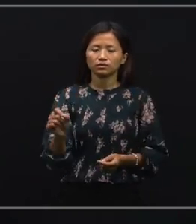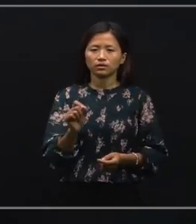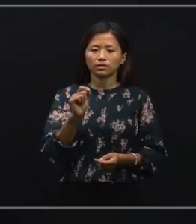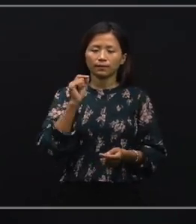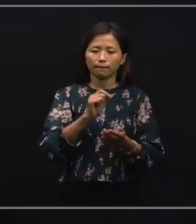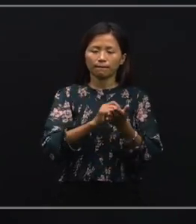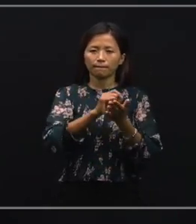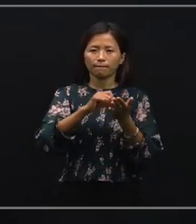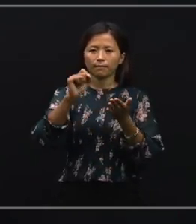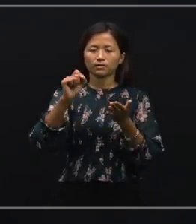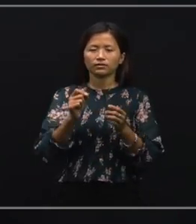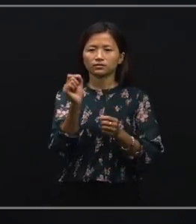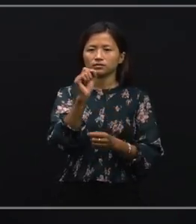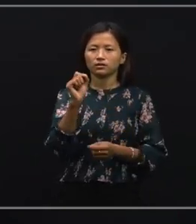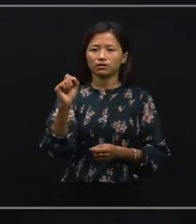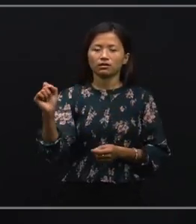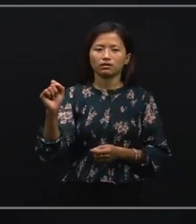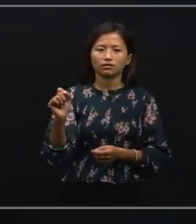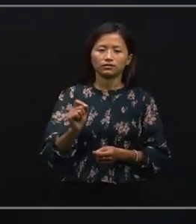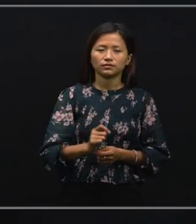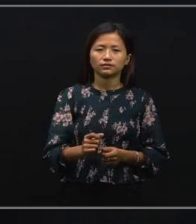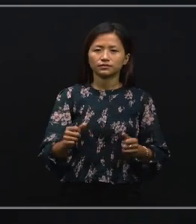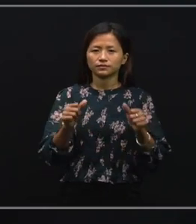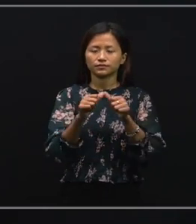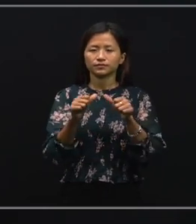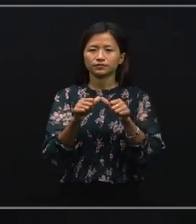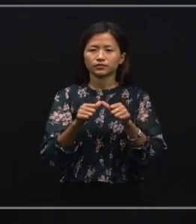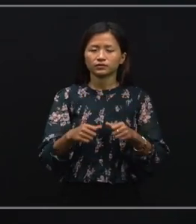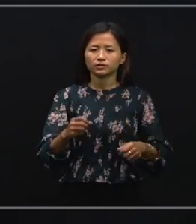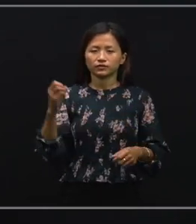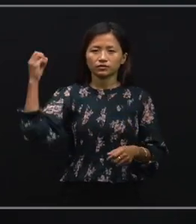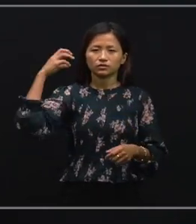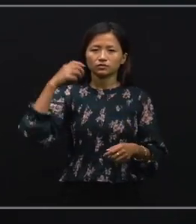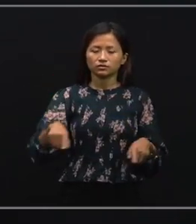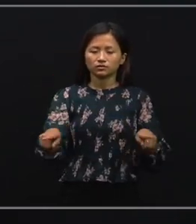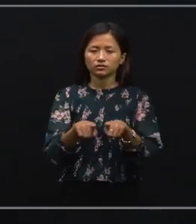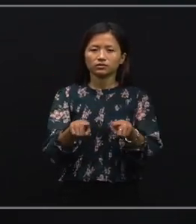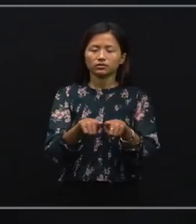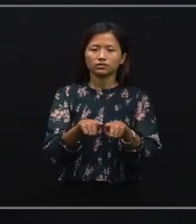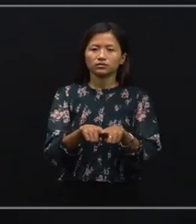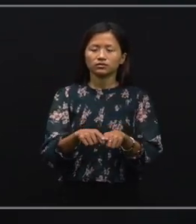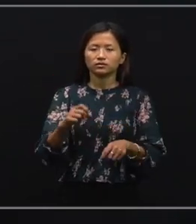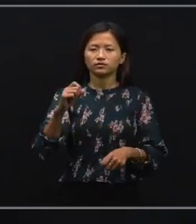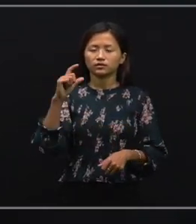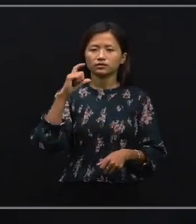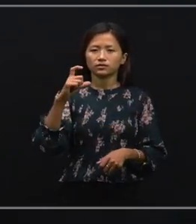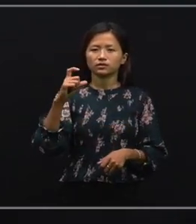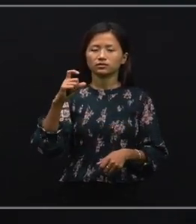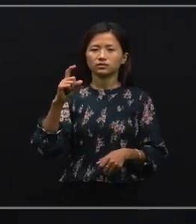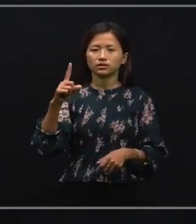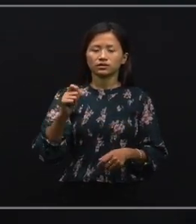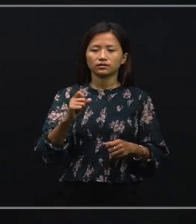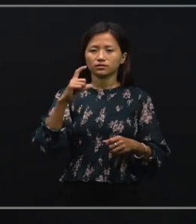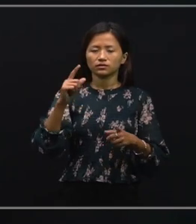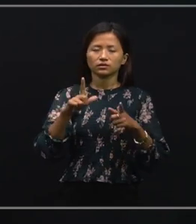and mark the first one as A. And if the second one does not sound similar with this, example, chieftain and clan does